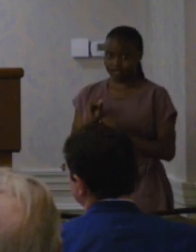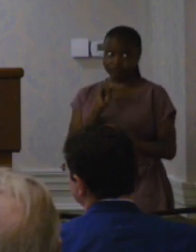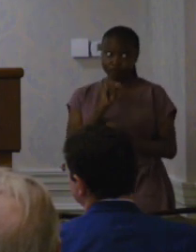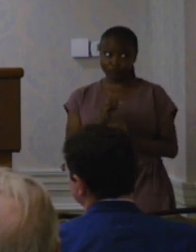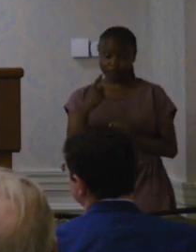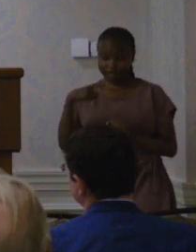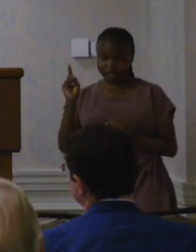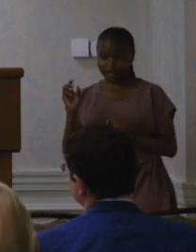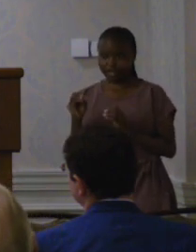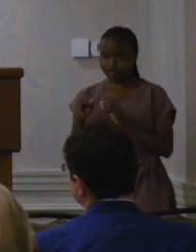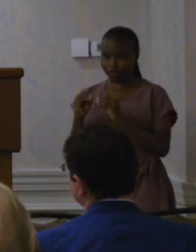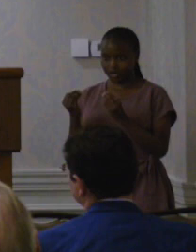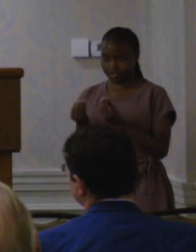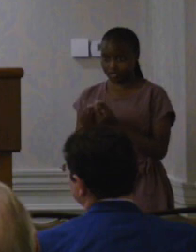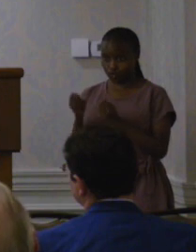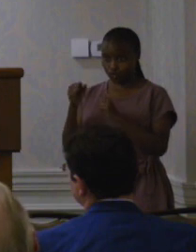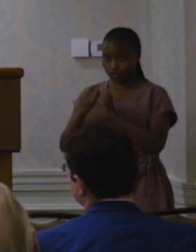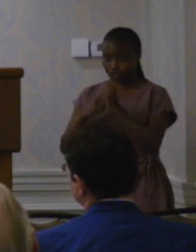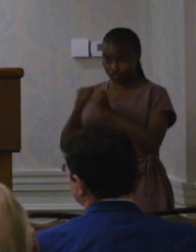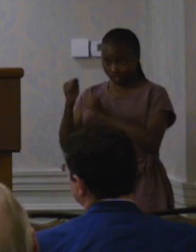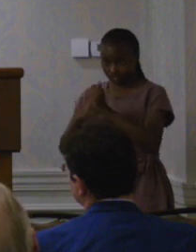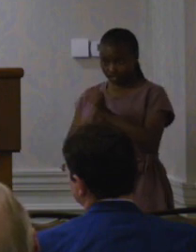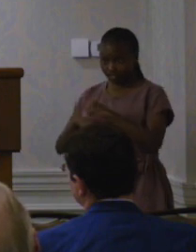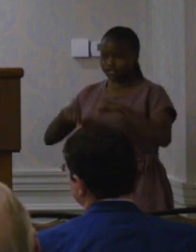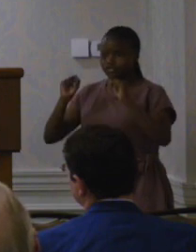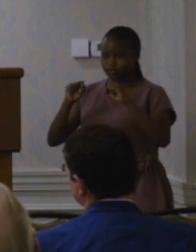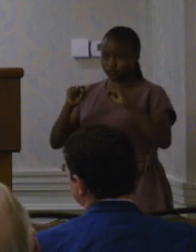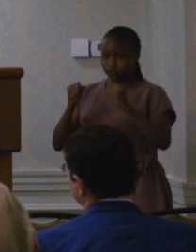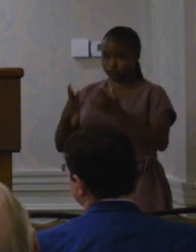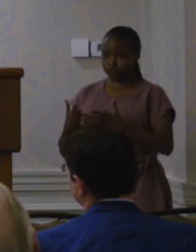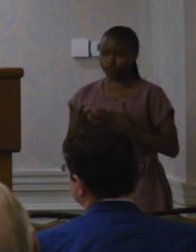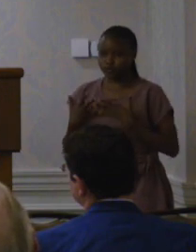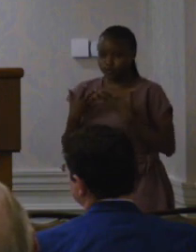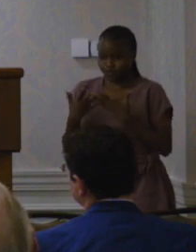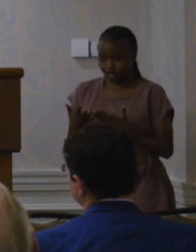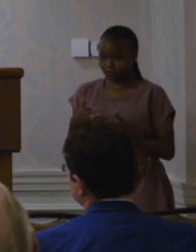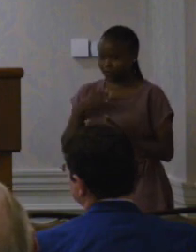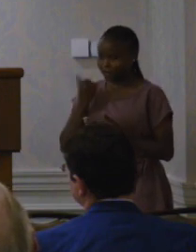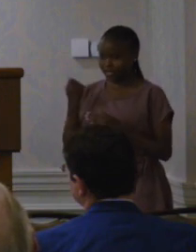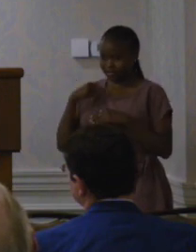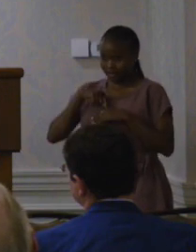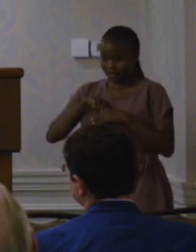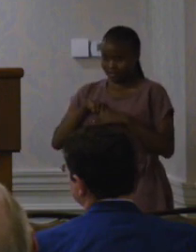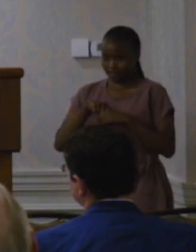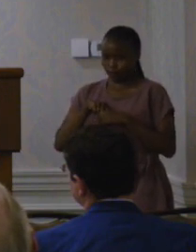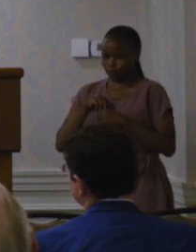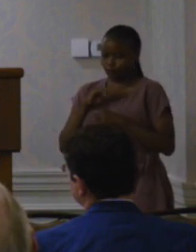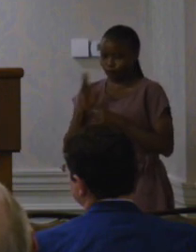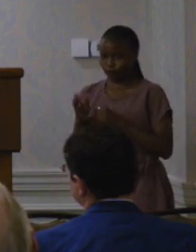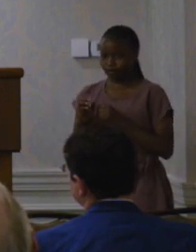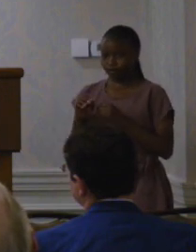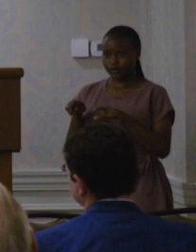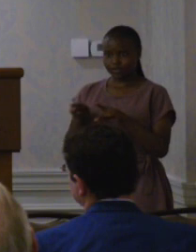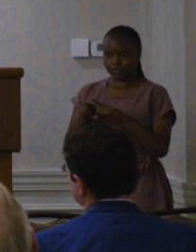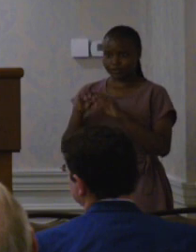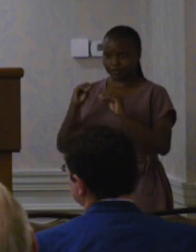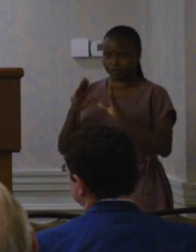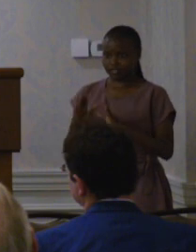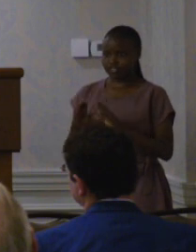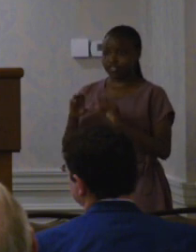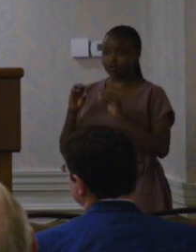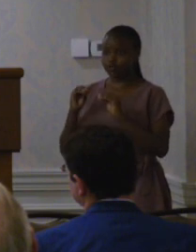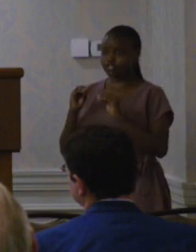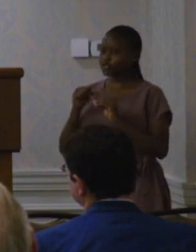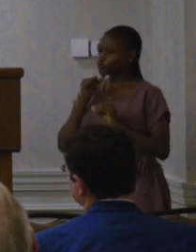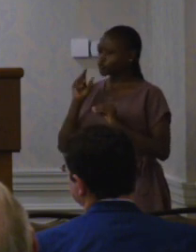right organizational structure, that it is possible to bring out better from them. It's possible to sort of bring out even people who teaching